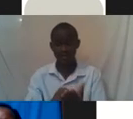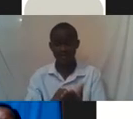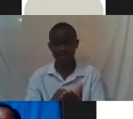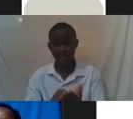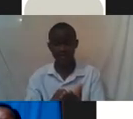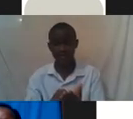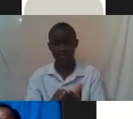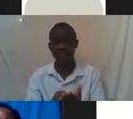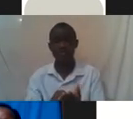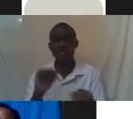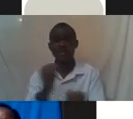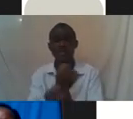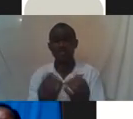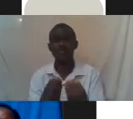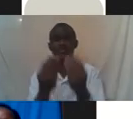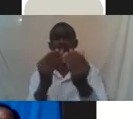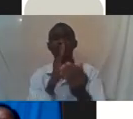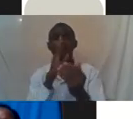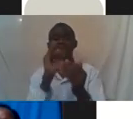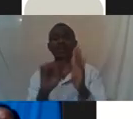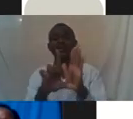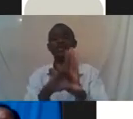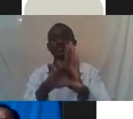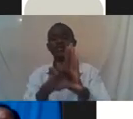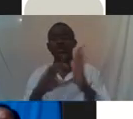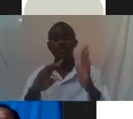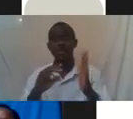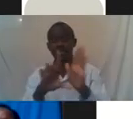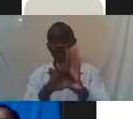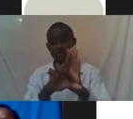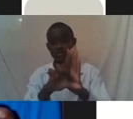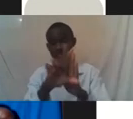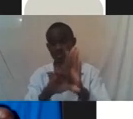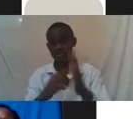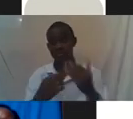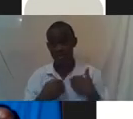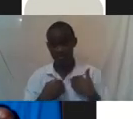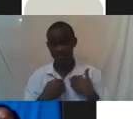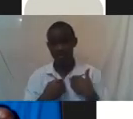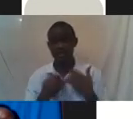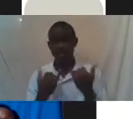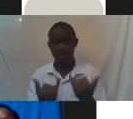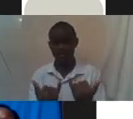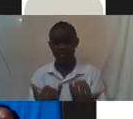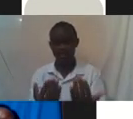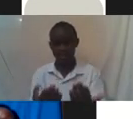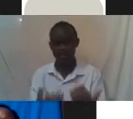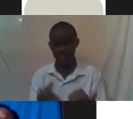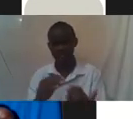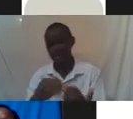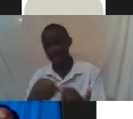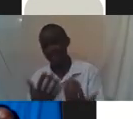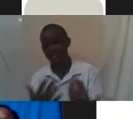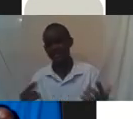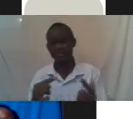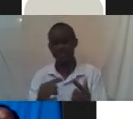be solved by laws. We have laws. We need something else to address the attitude issue,